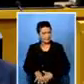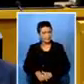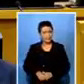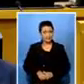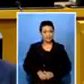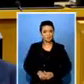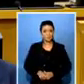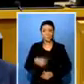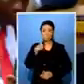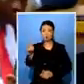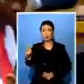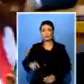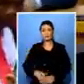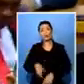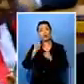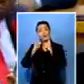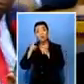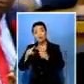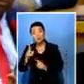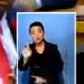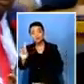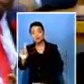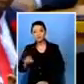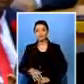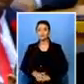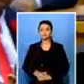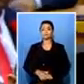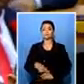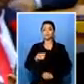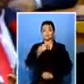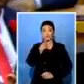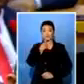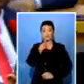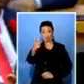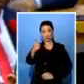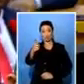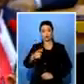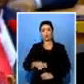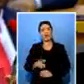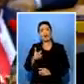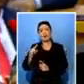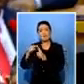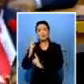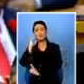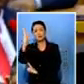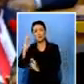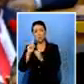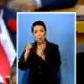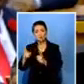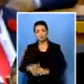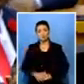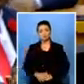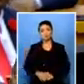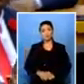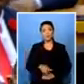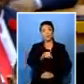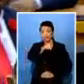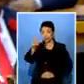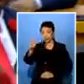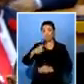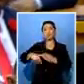following in what he did. Point of order. So I'm saying, the fact that majority voted against the Constitutional